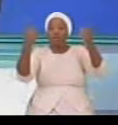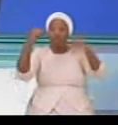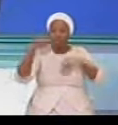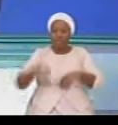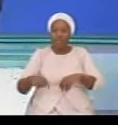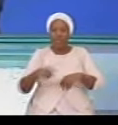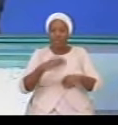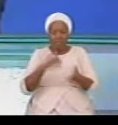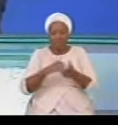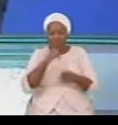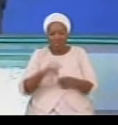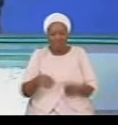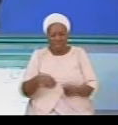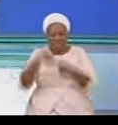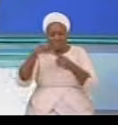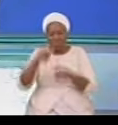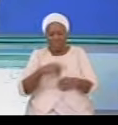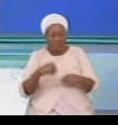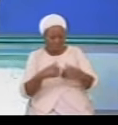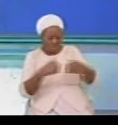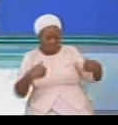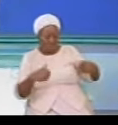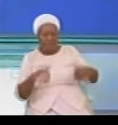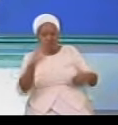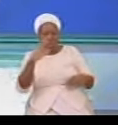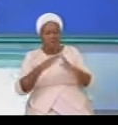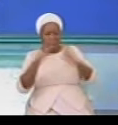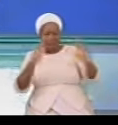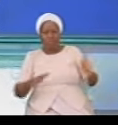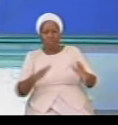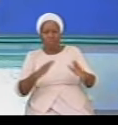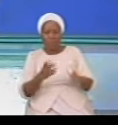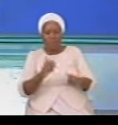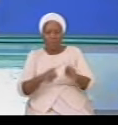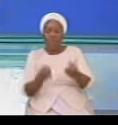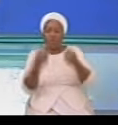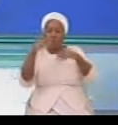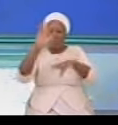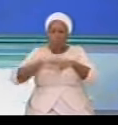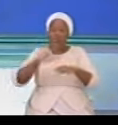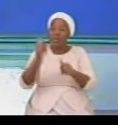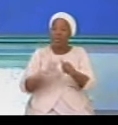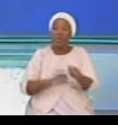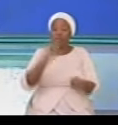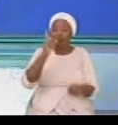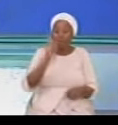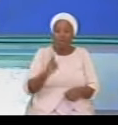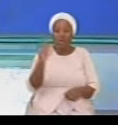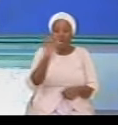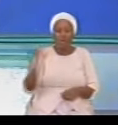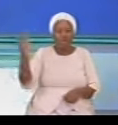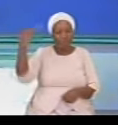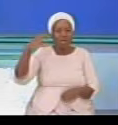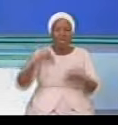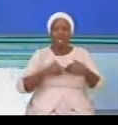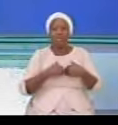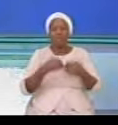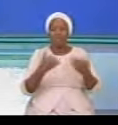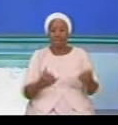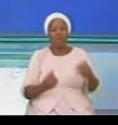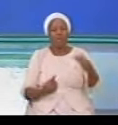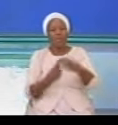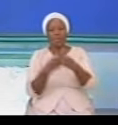doesn't exempt you. It doesn't exempt your house. Falls on everyone. Grace has now